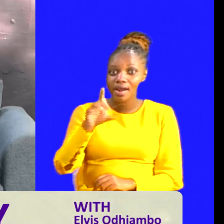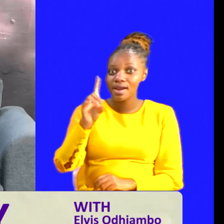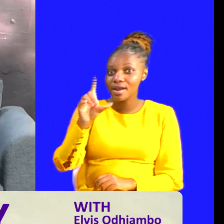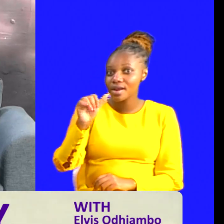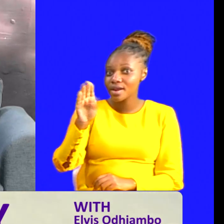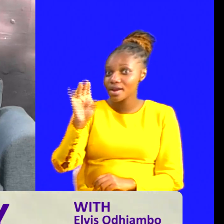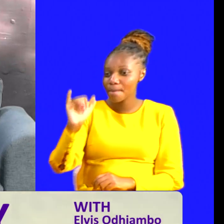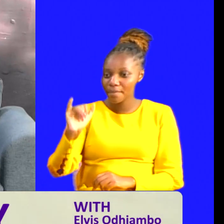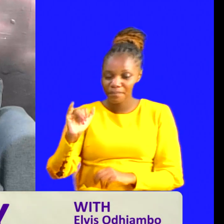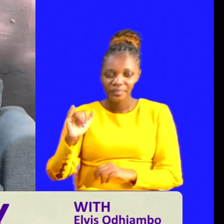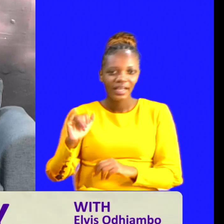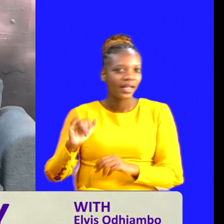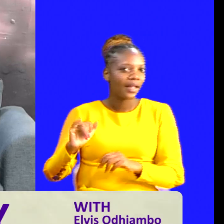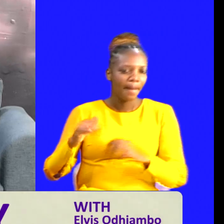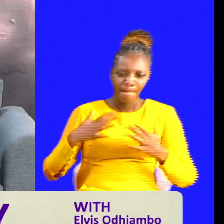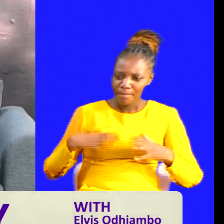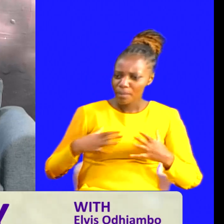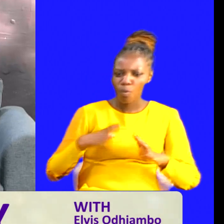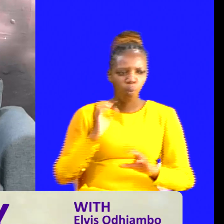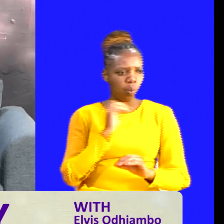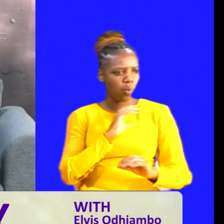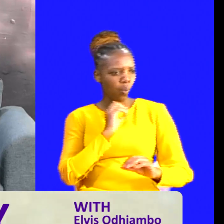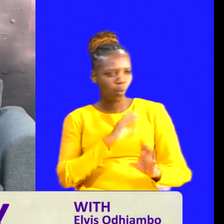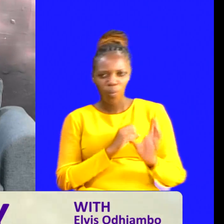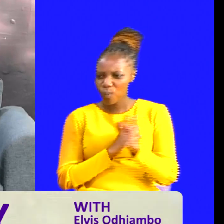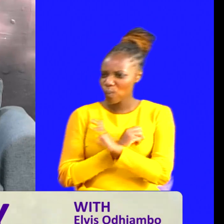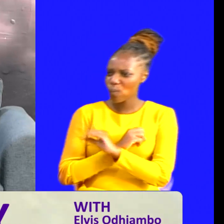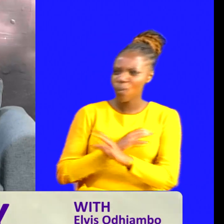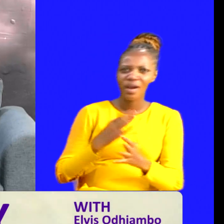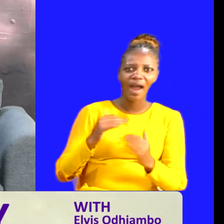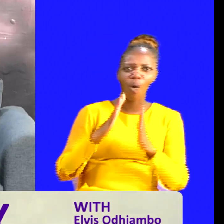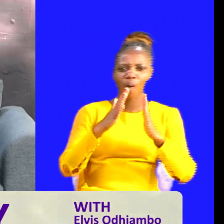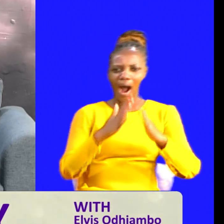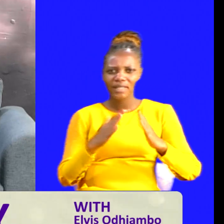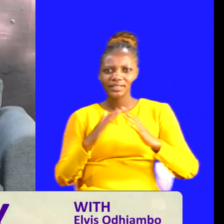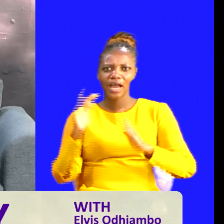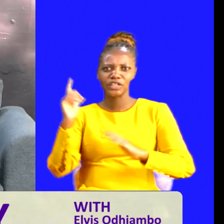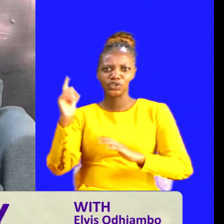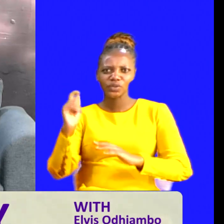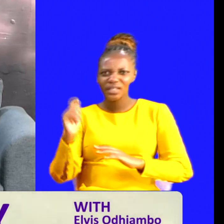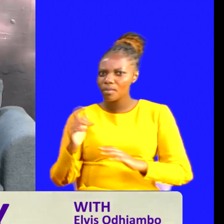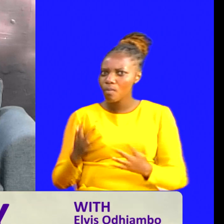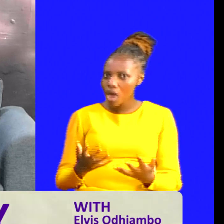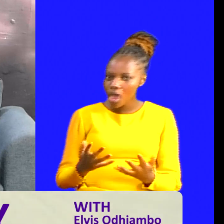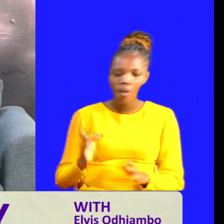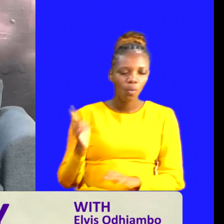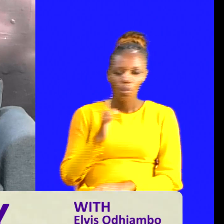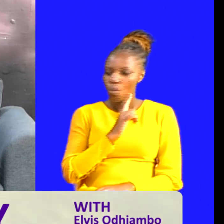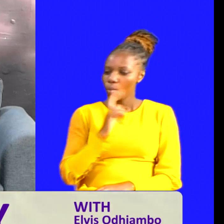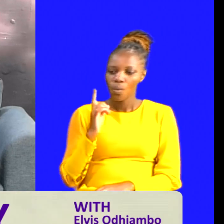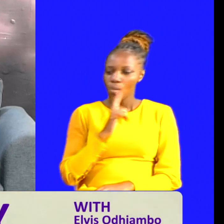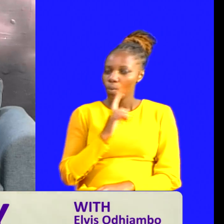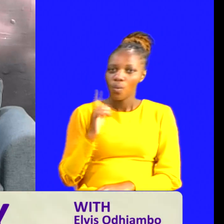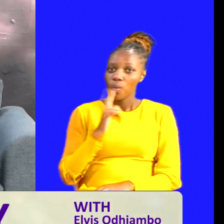Arsenal fans were screaming left, right, and center. London is red. Now Tottenham screaming also, London is white. But then again, it was quite competitive. 2-2,